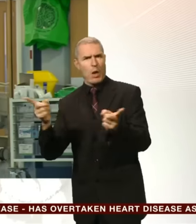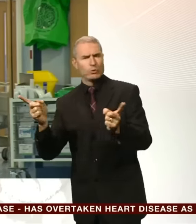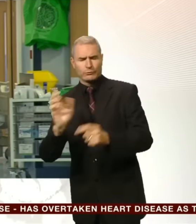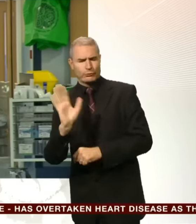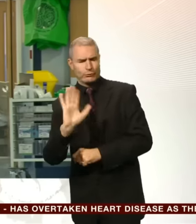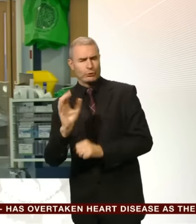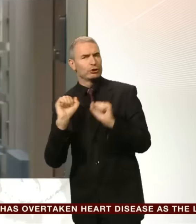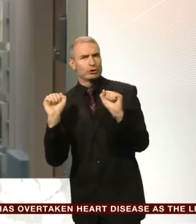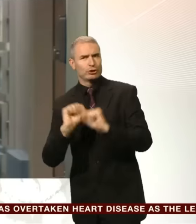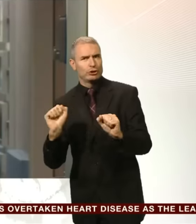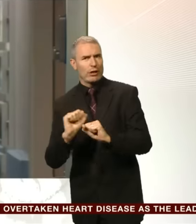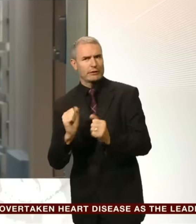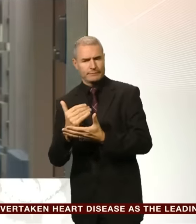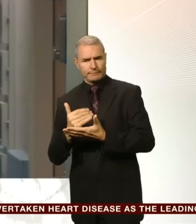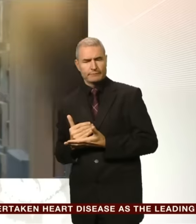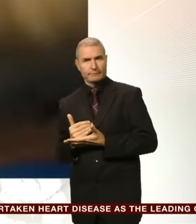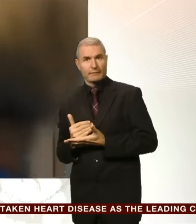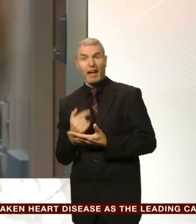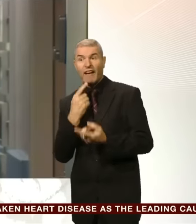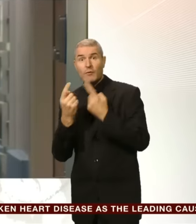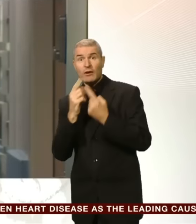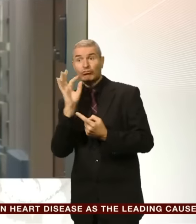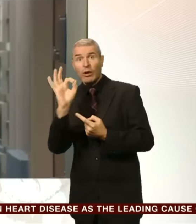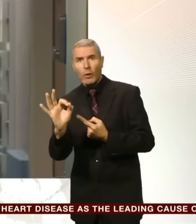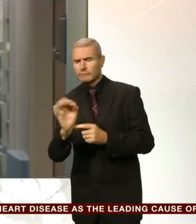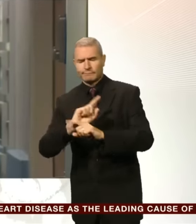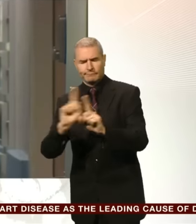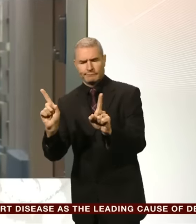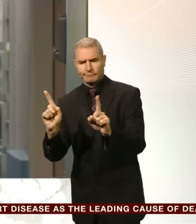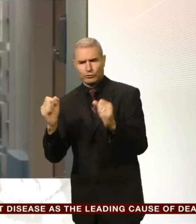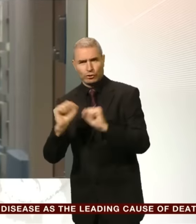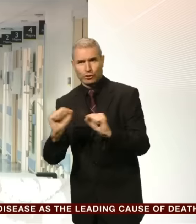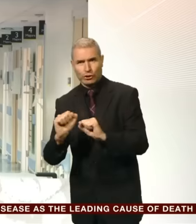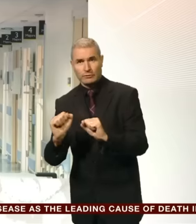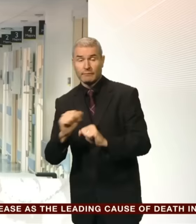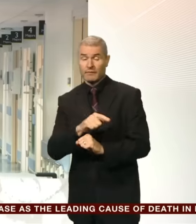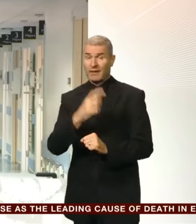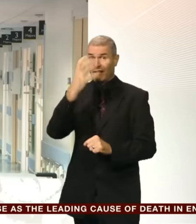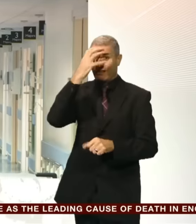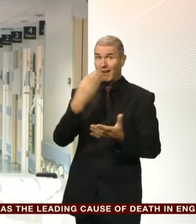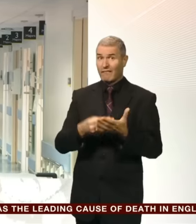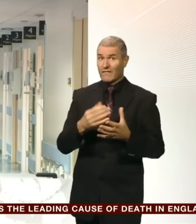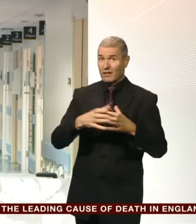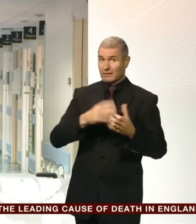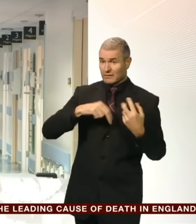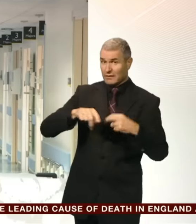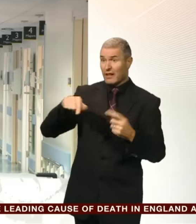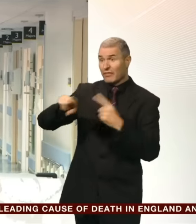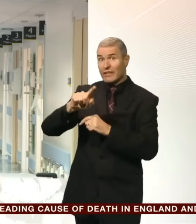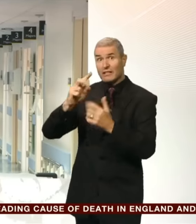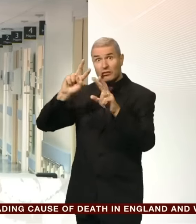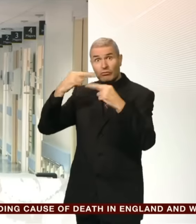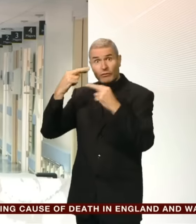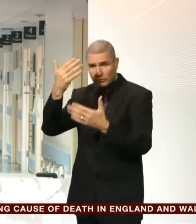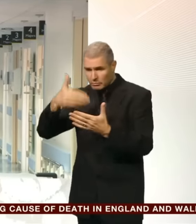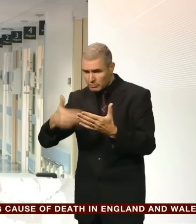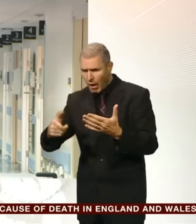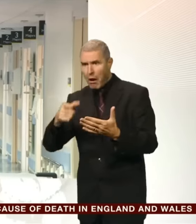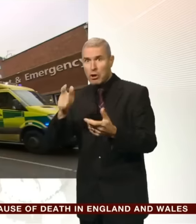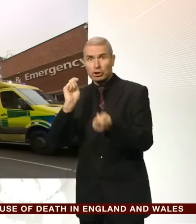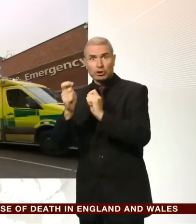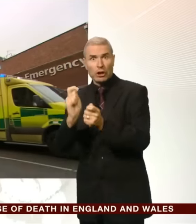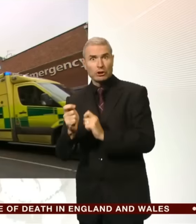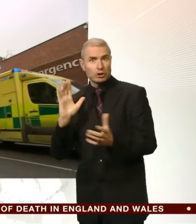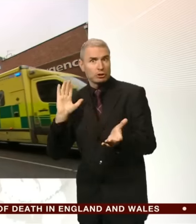domain and even refuse freedom of information requests. The King's Fund says the plans involve a radical shake-up of services,